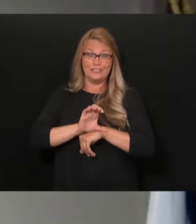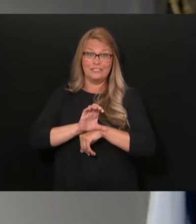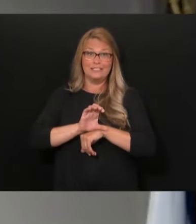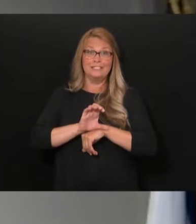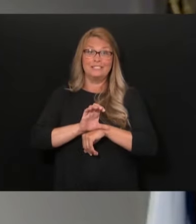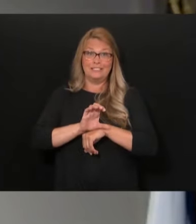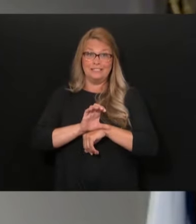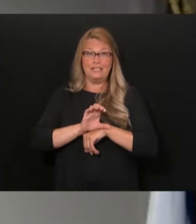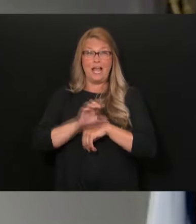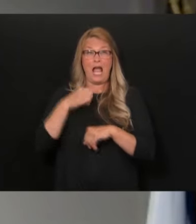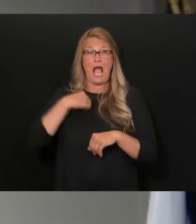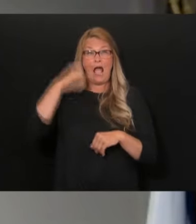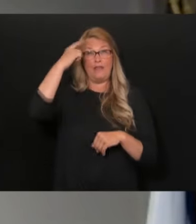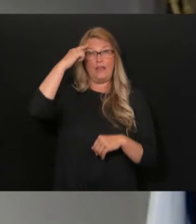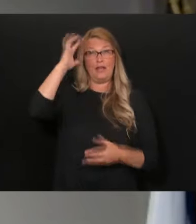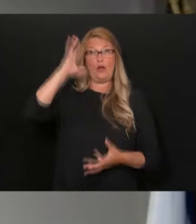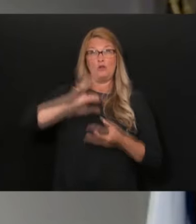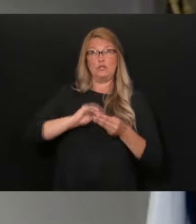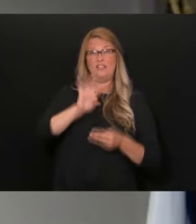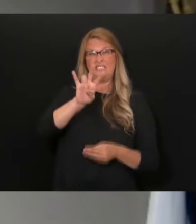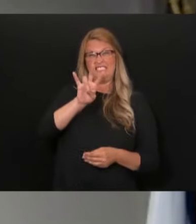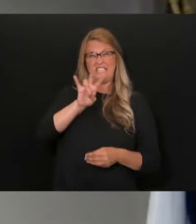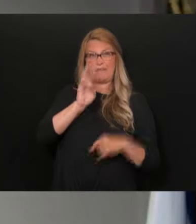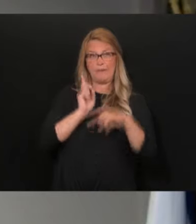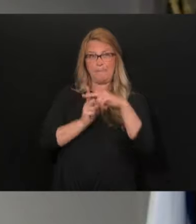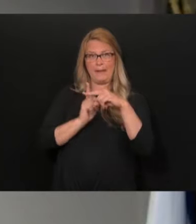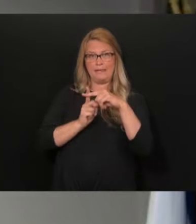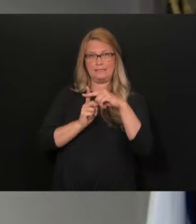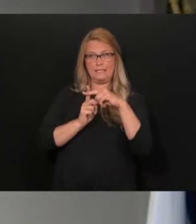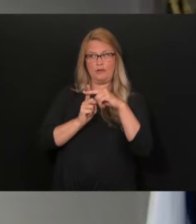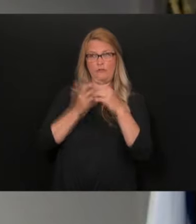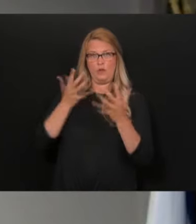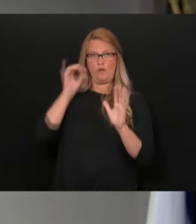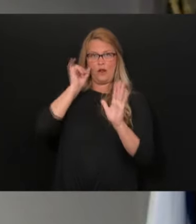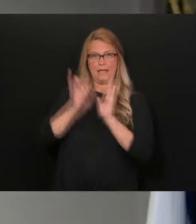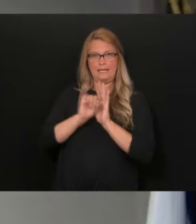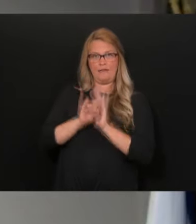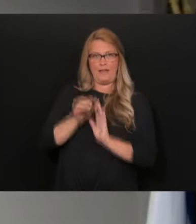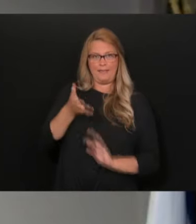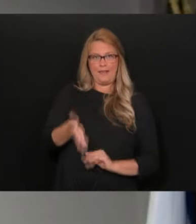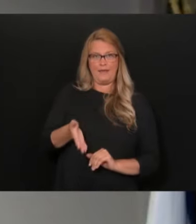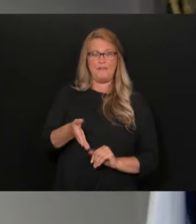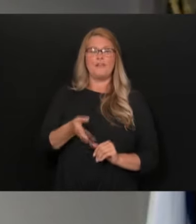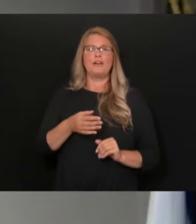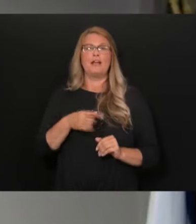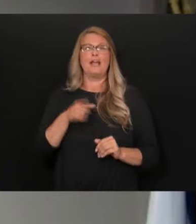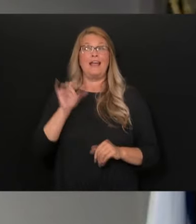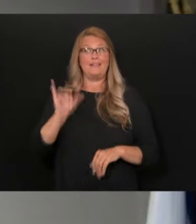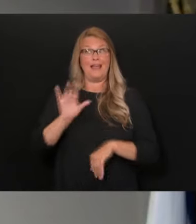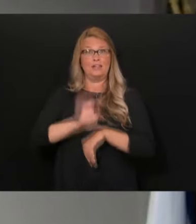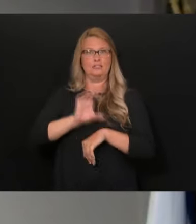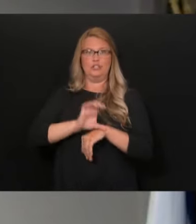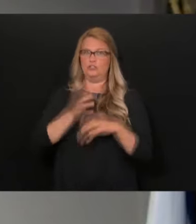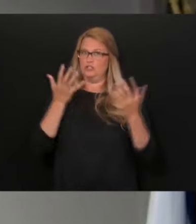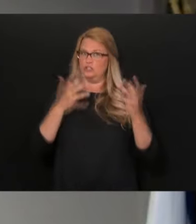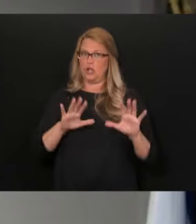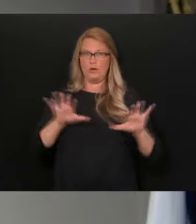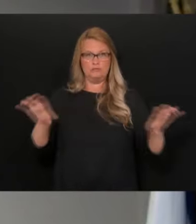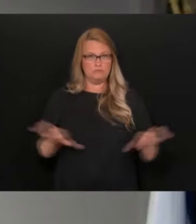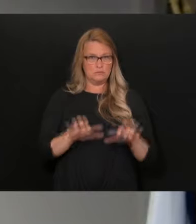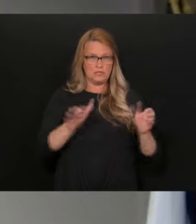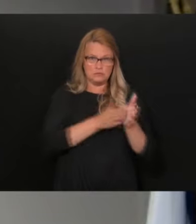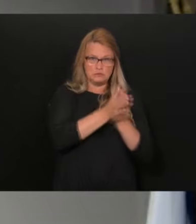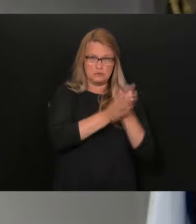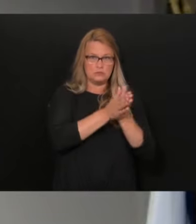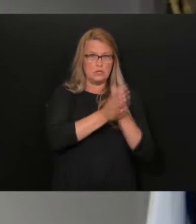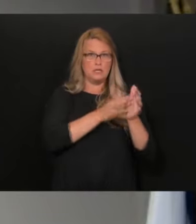were, I believe, 7 cases identified with that initially there. And the church has taken actions appropriately